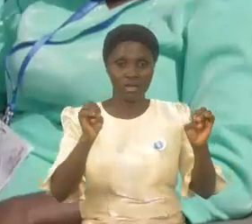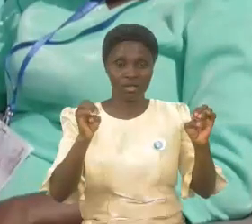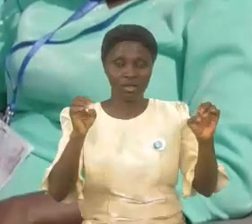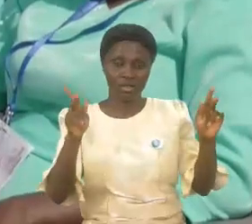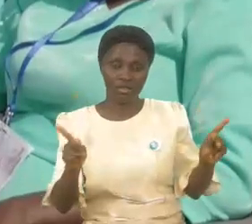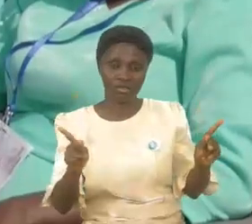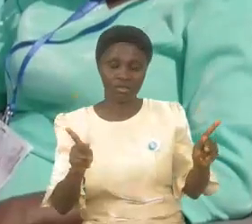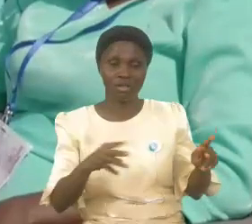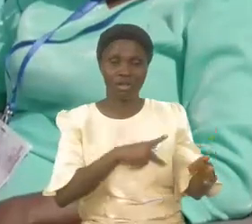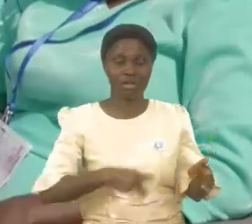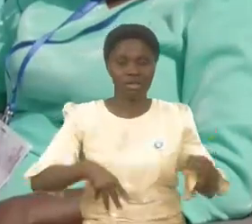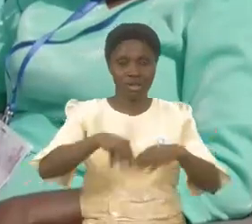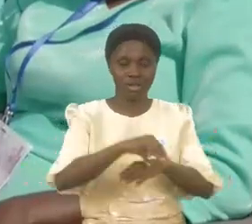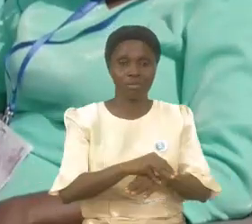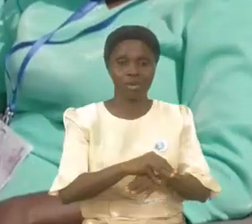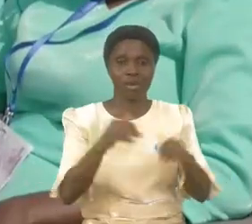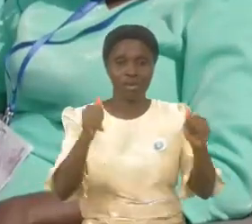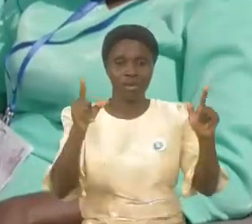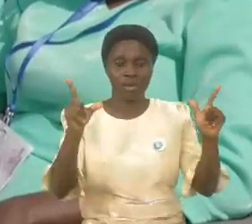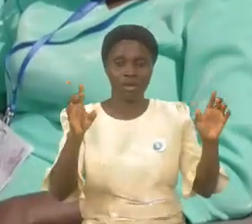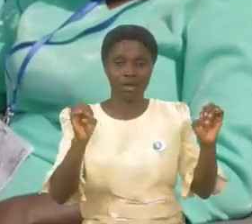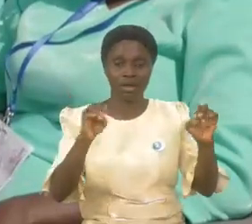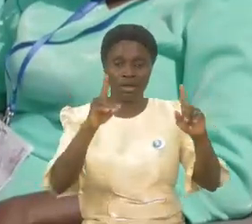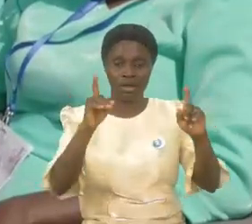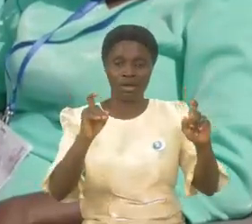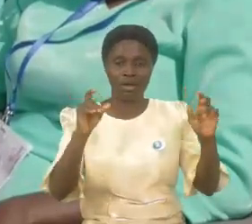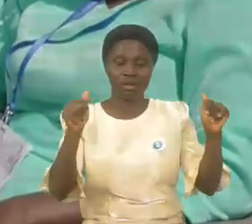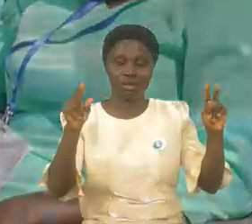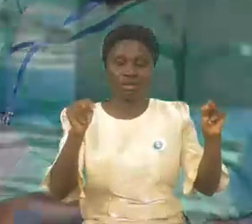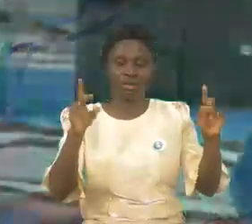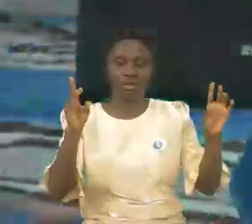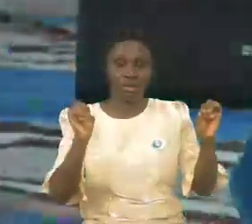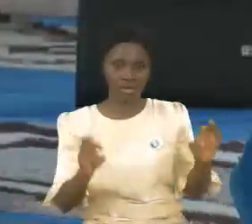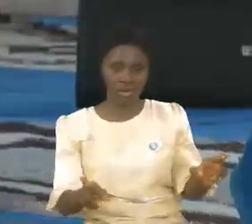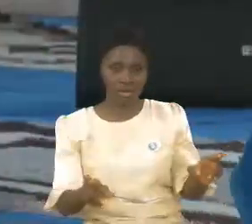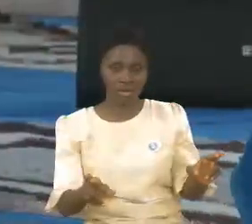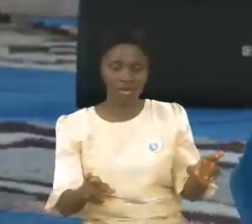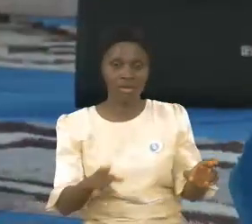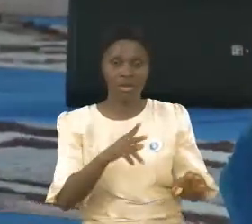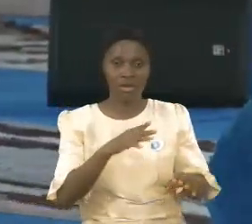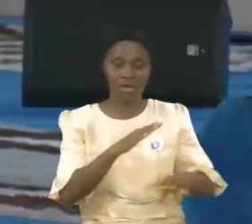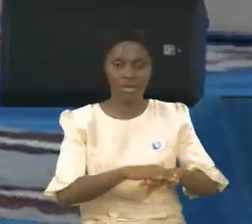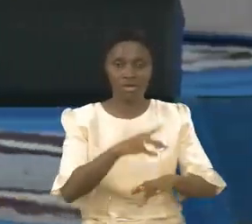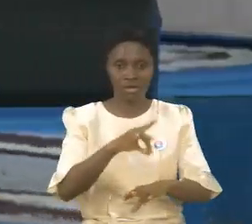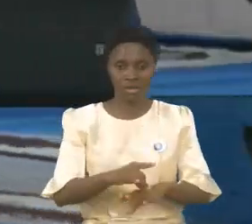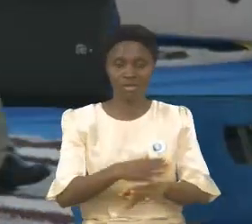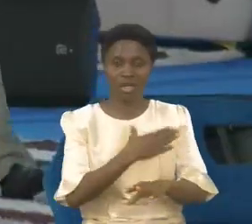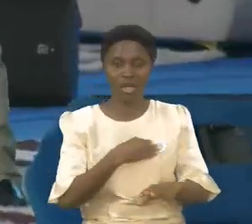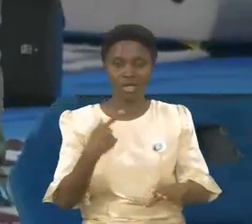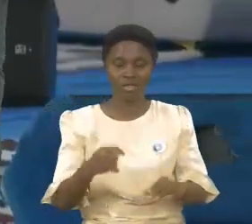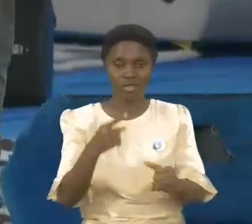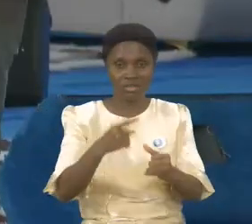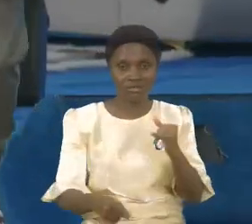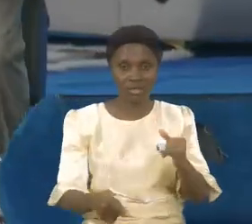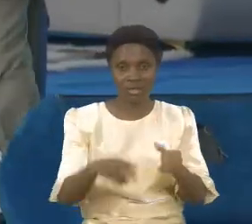the Great, over all the earth. And the final Roman Empire, over all